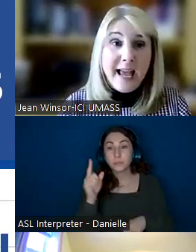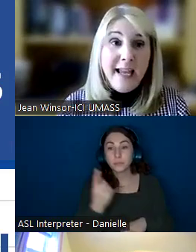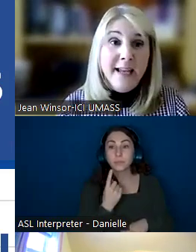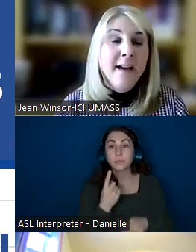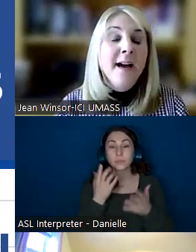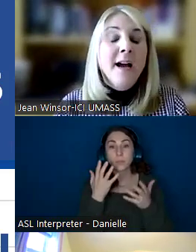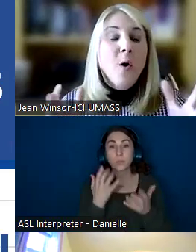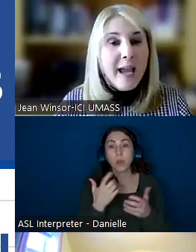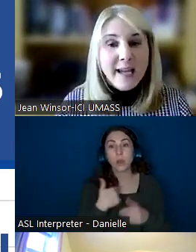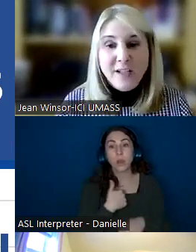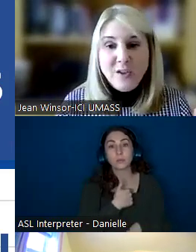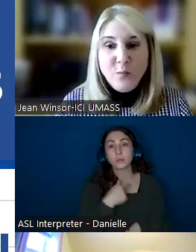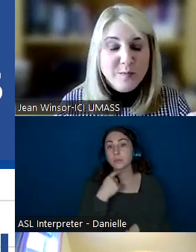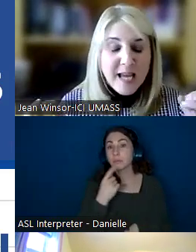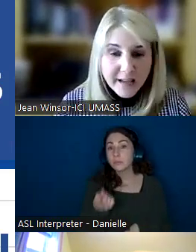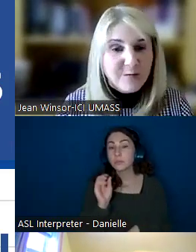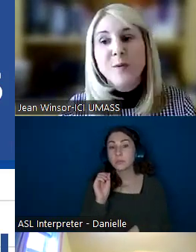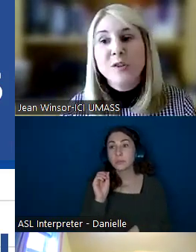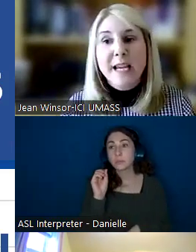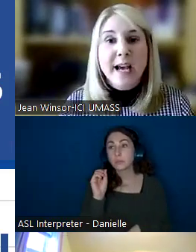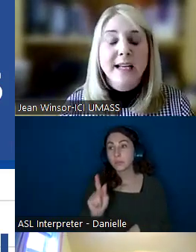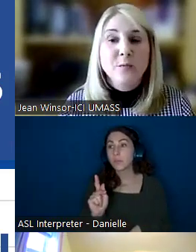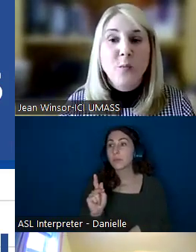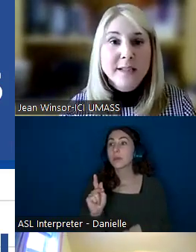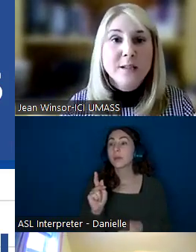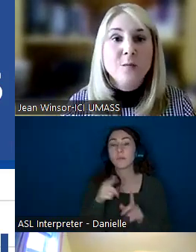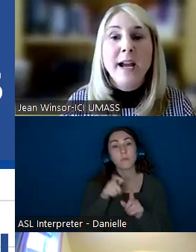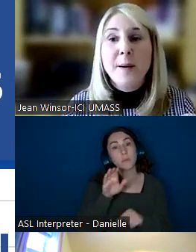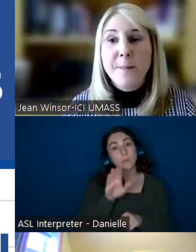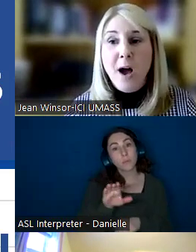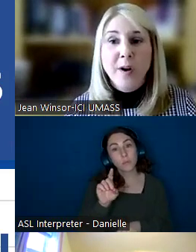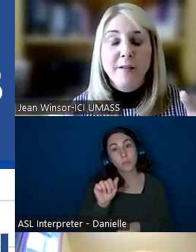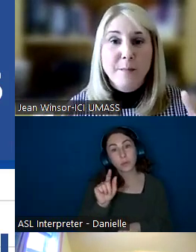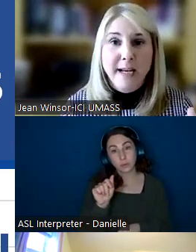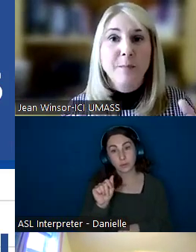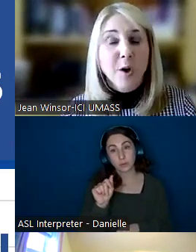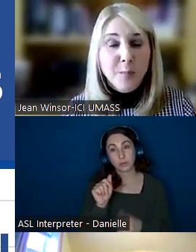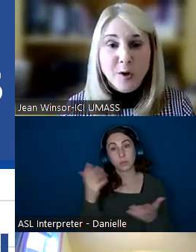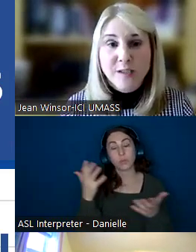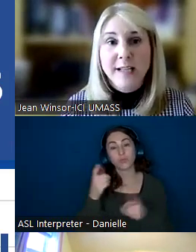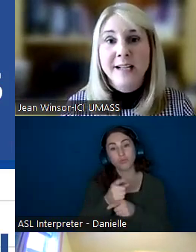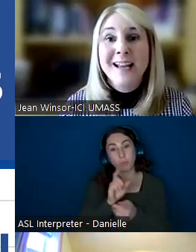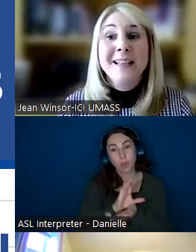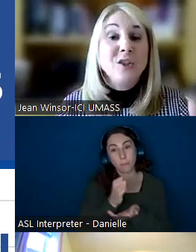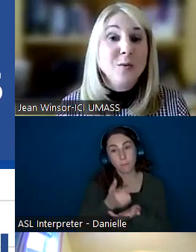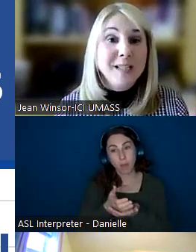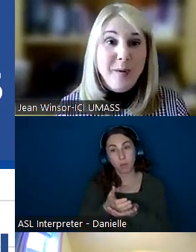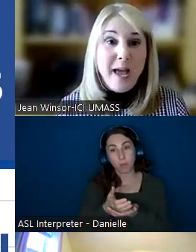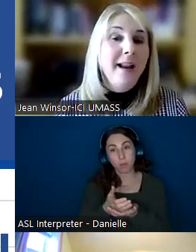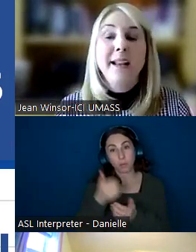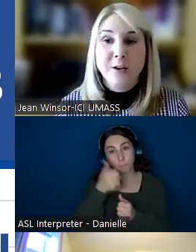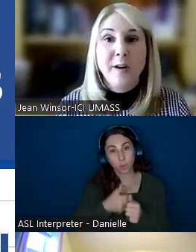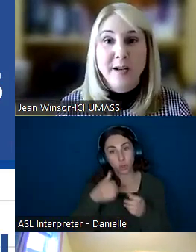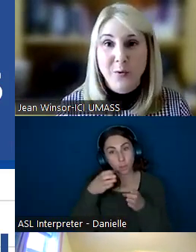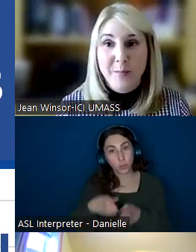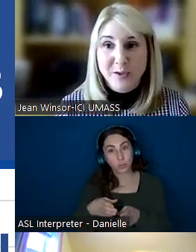to say, okay, tell us from your data, what's the right amount of money per person that should be spent